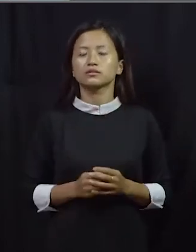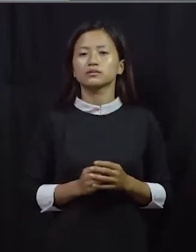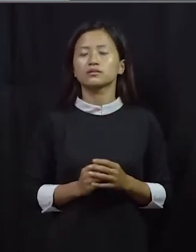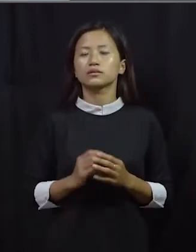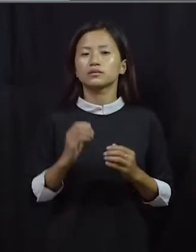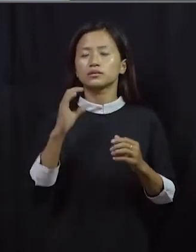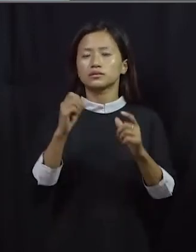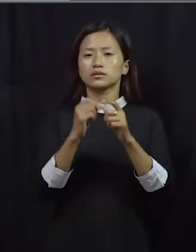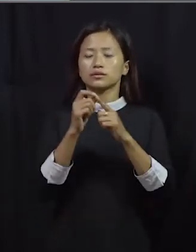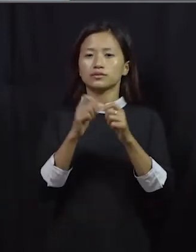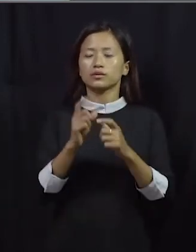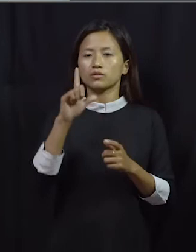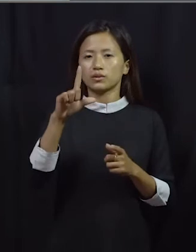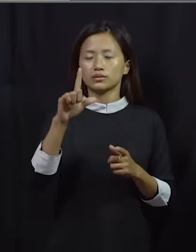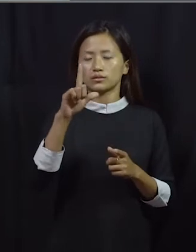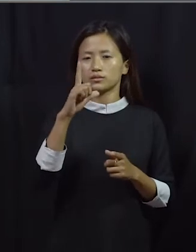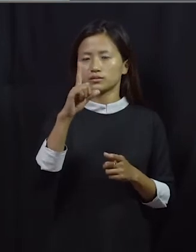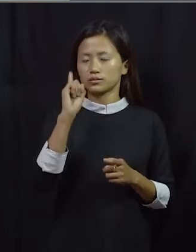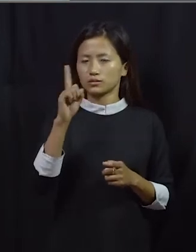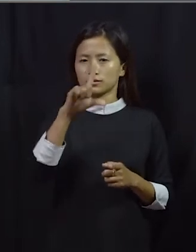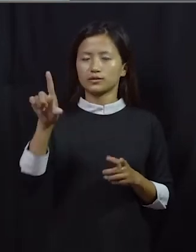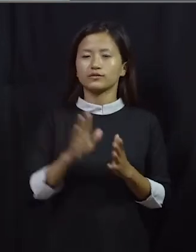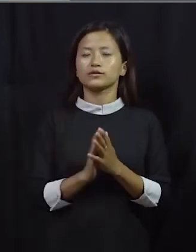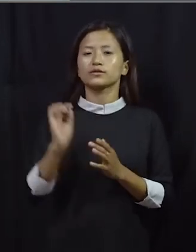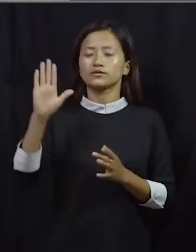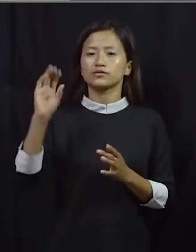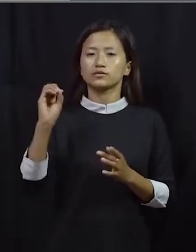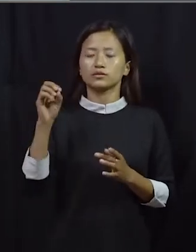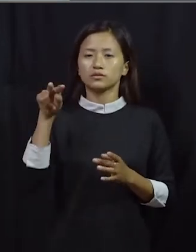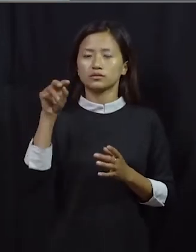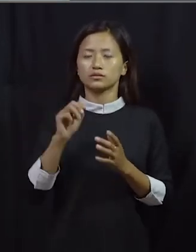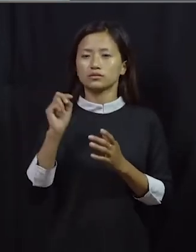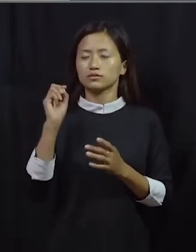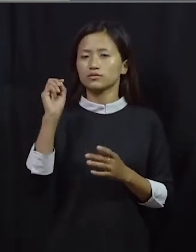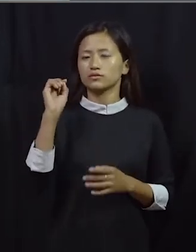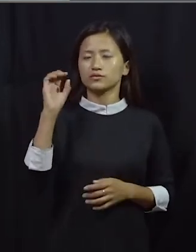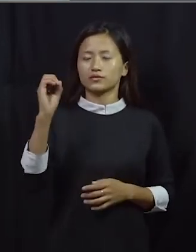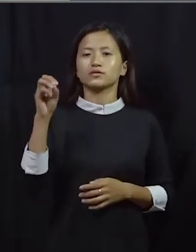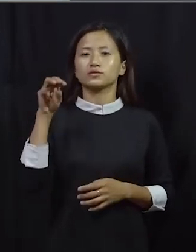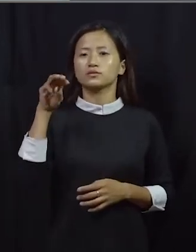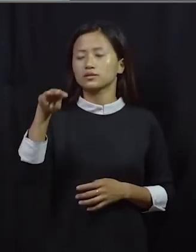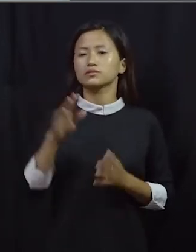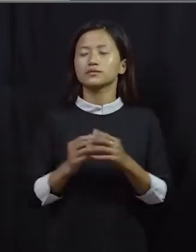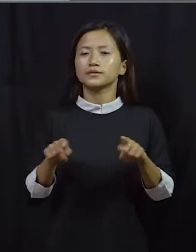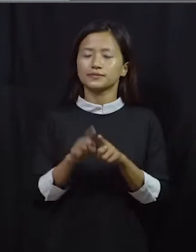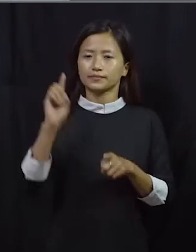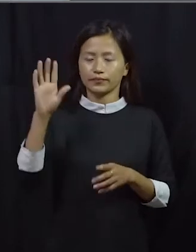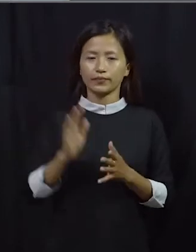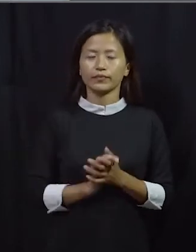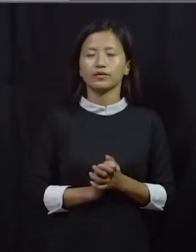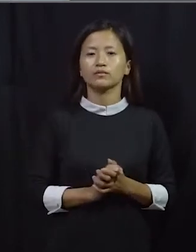is 1,50,000 into 6 by 100 into 6 by 12. It comes to 4,500. That is interest